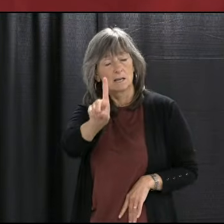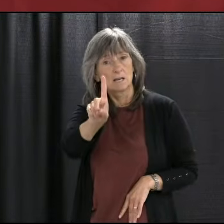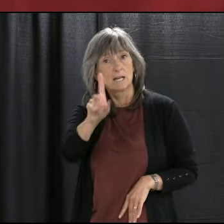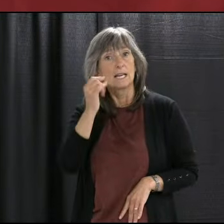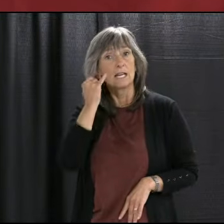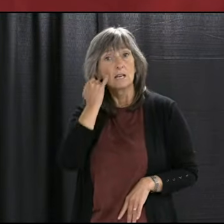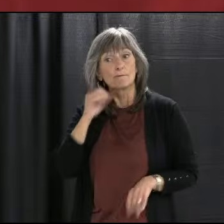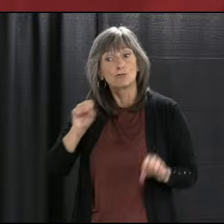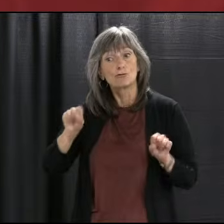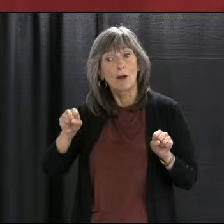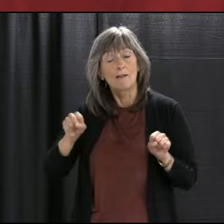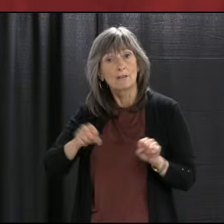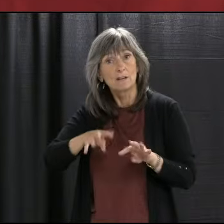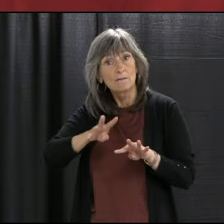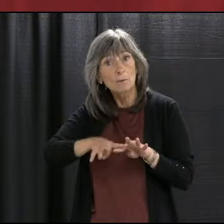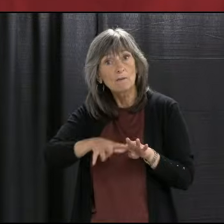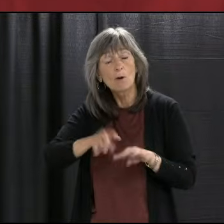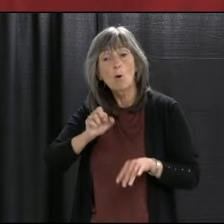you are driving an off-road